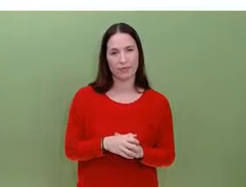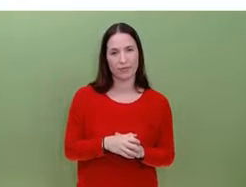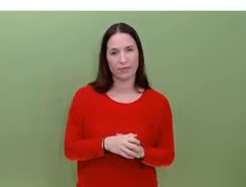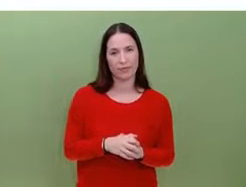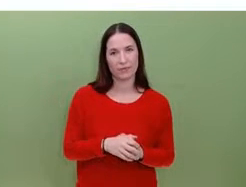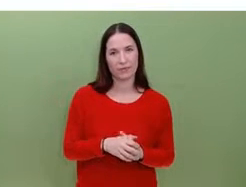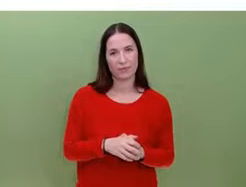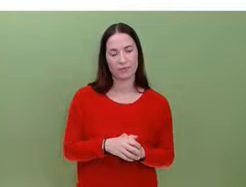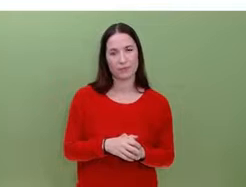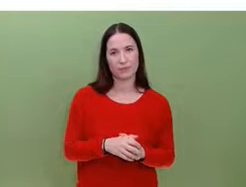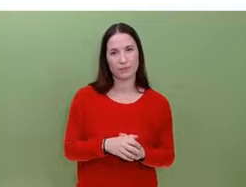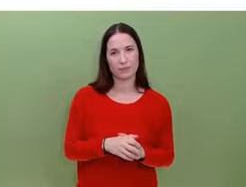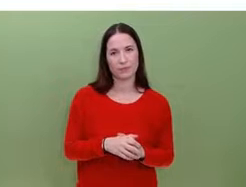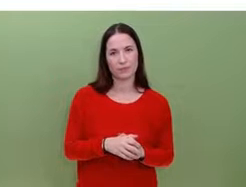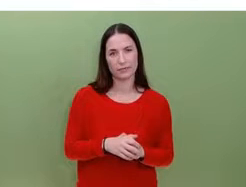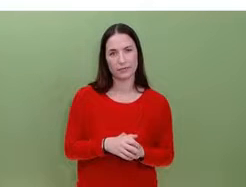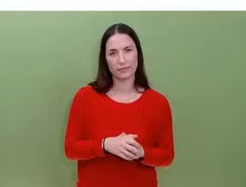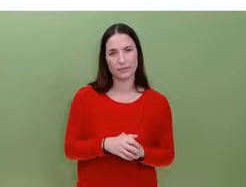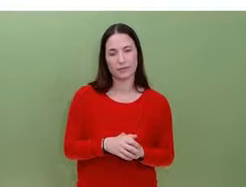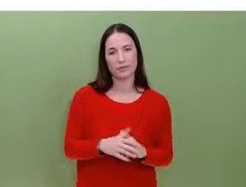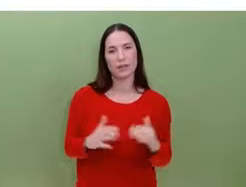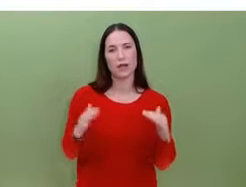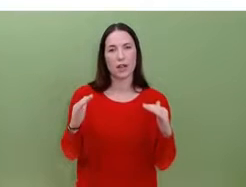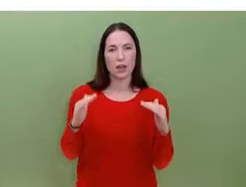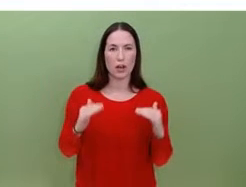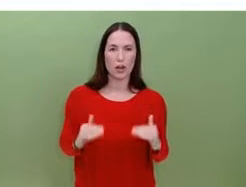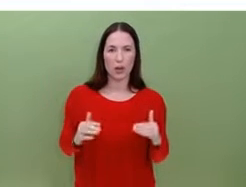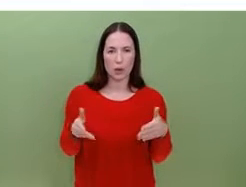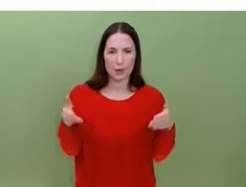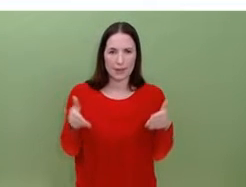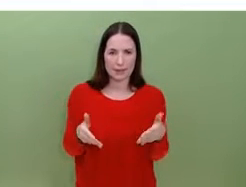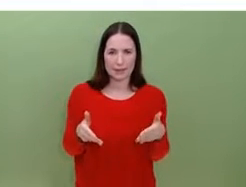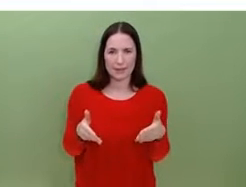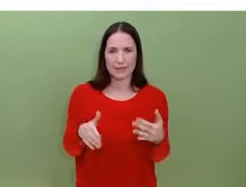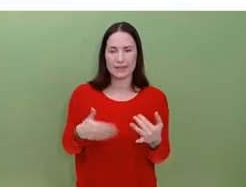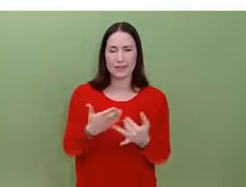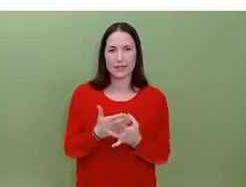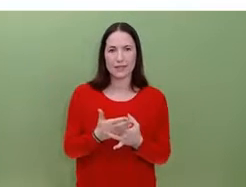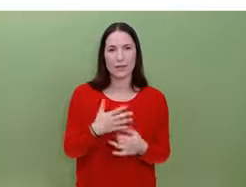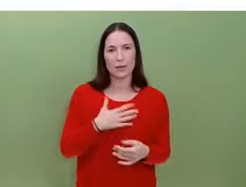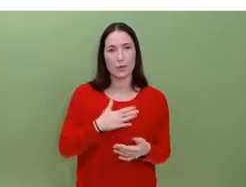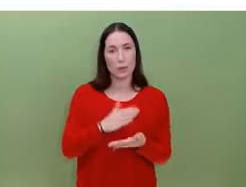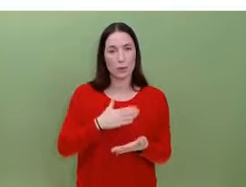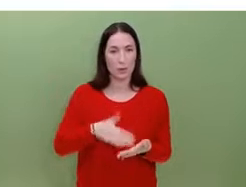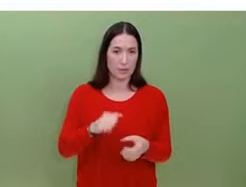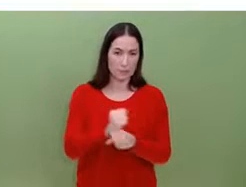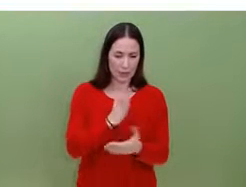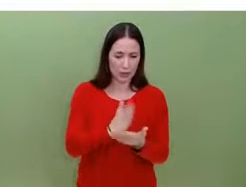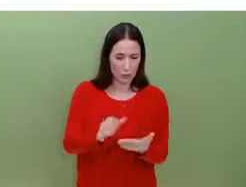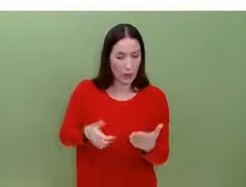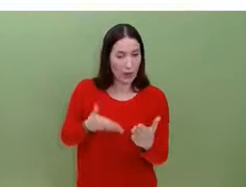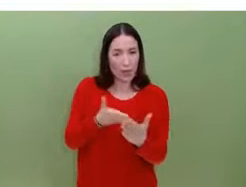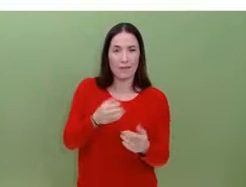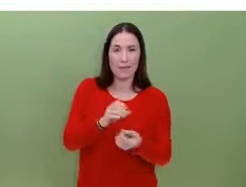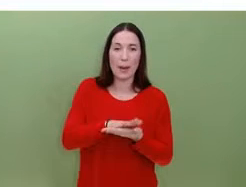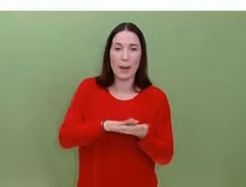We also want to ensure low-intensity interventions are having a meaningful impact on outcomes. This slide shows